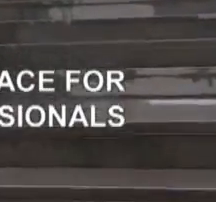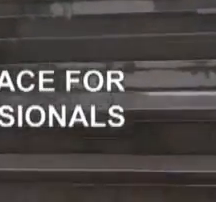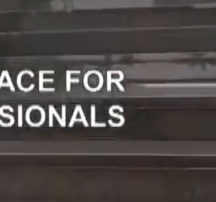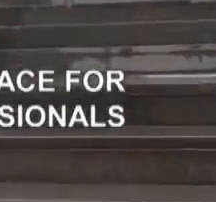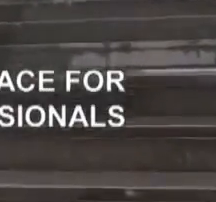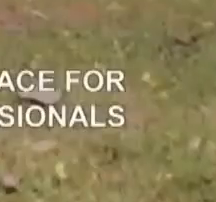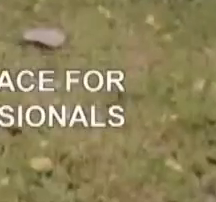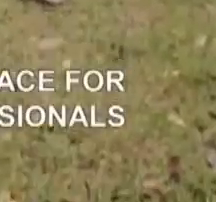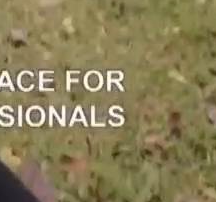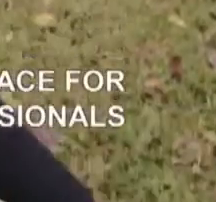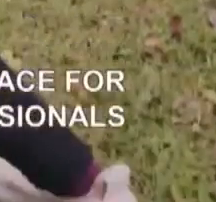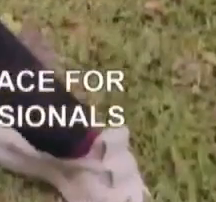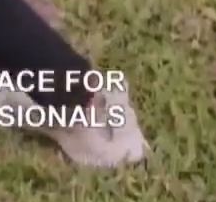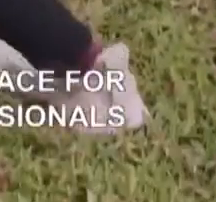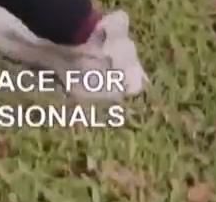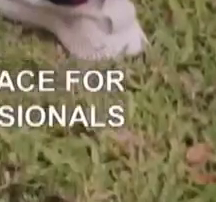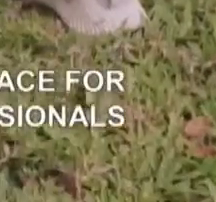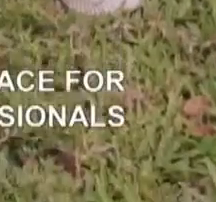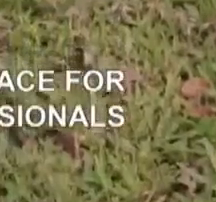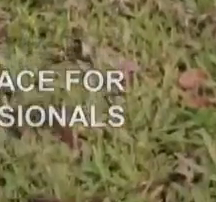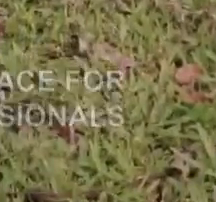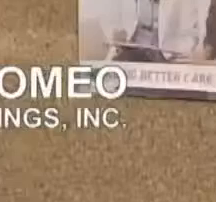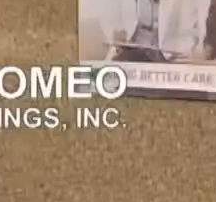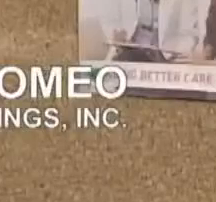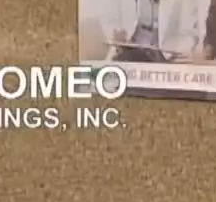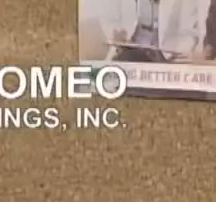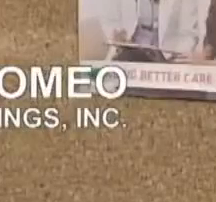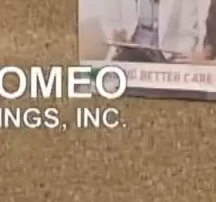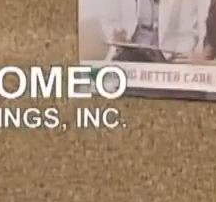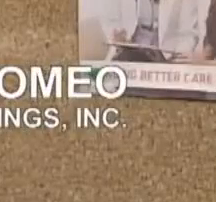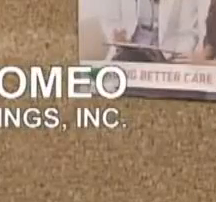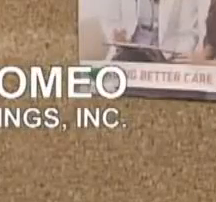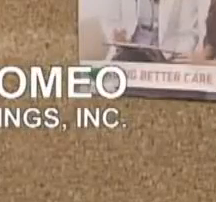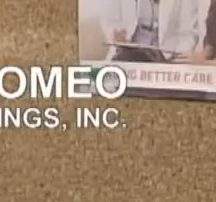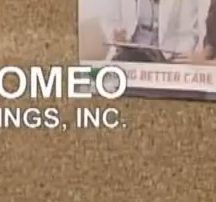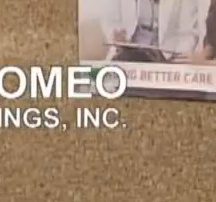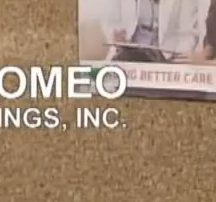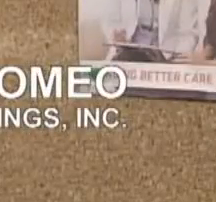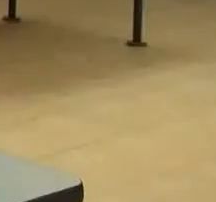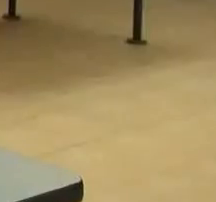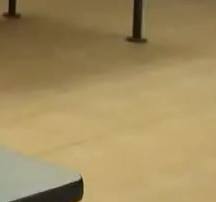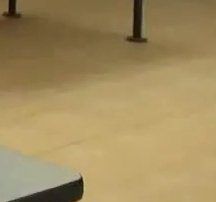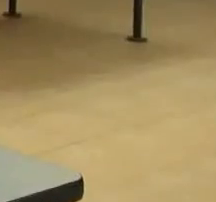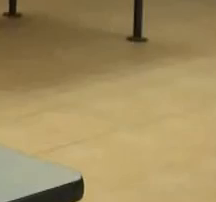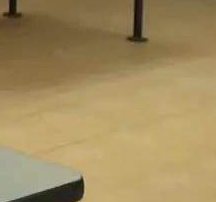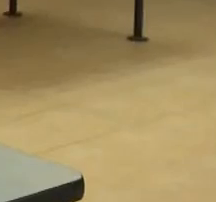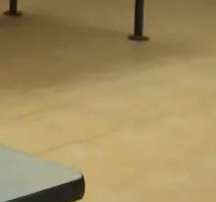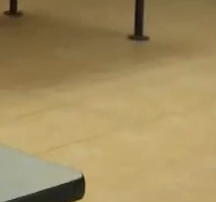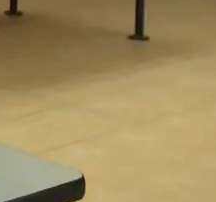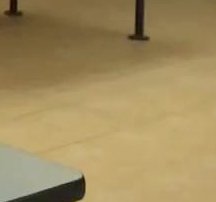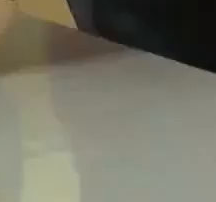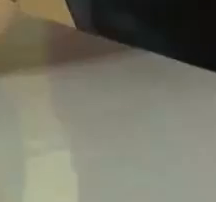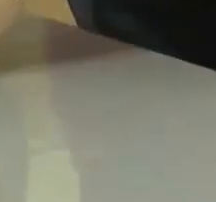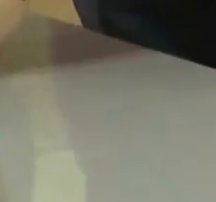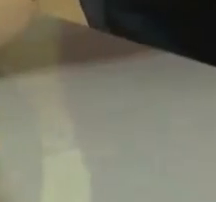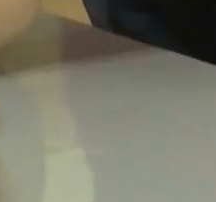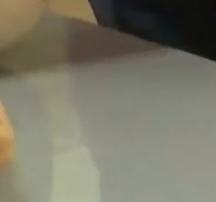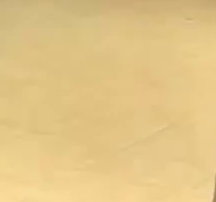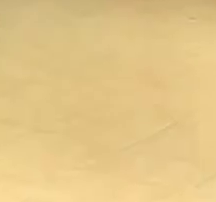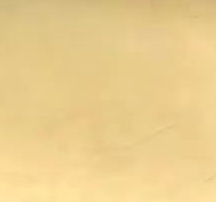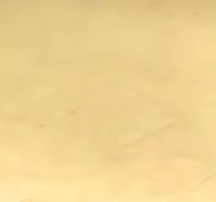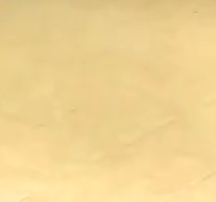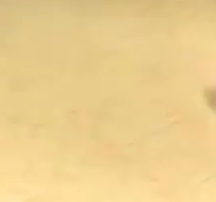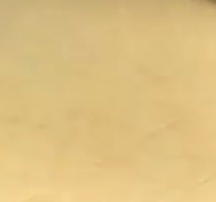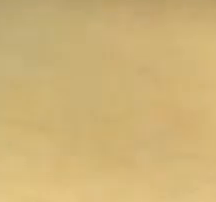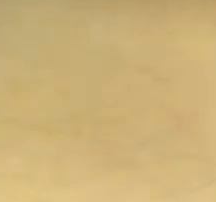look for consistency, predictability in their lives. We'd like to continue to push with the schools, and we're working with quite a few of the big